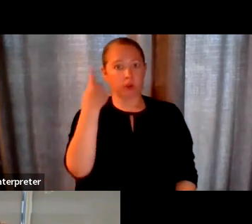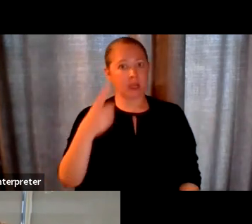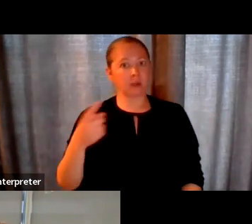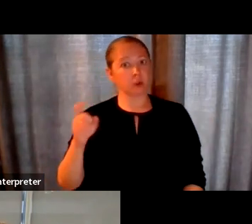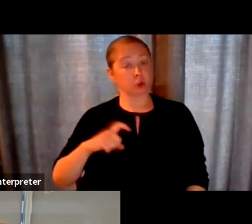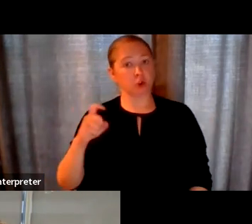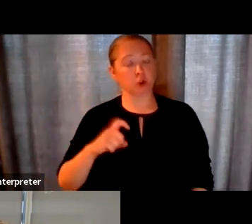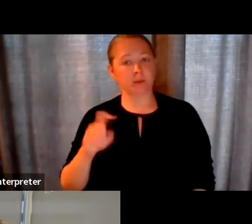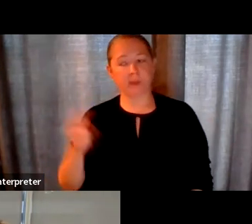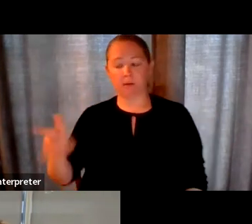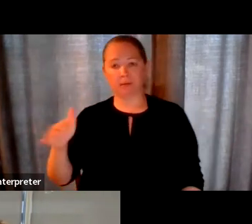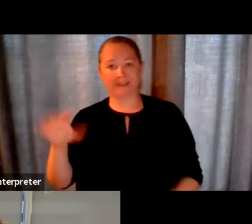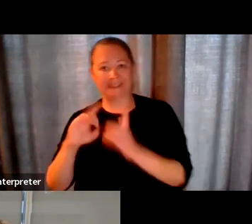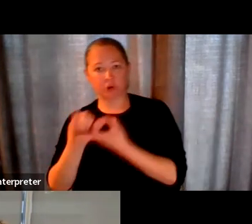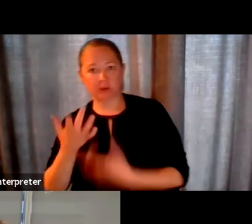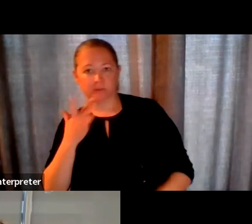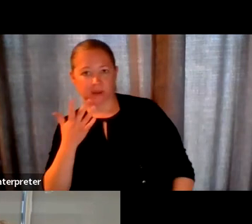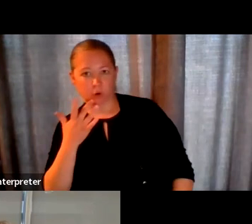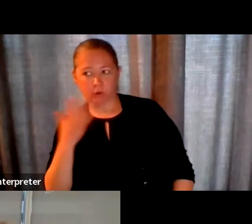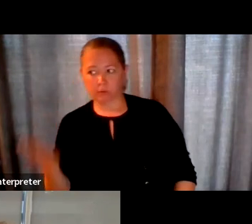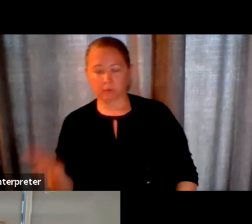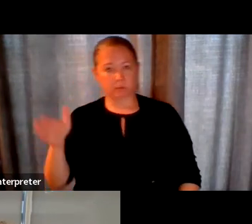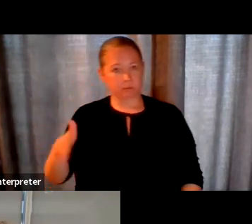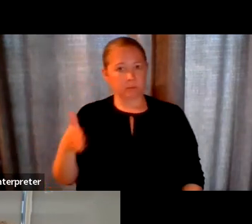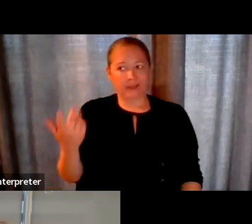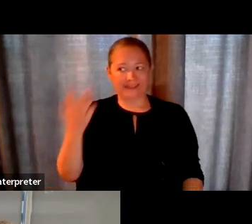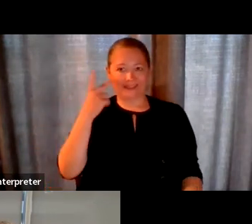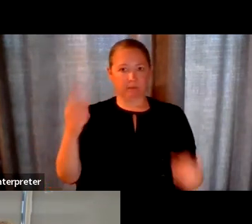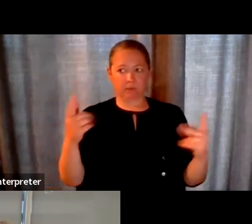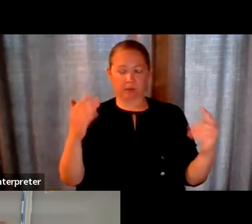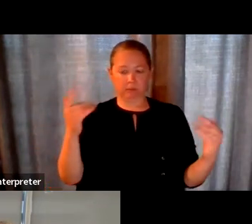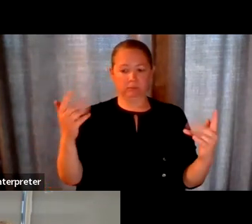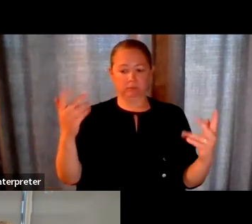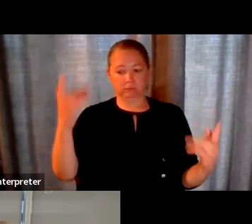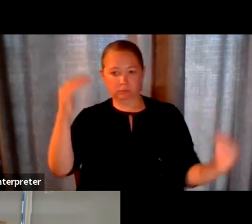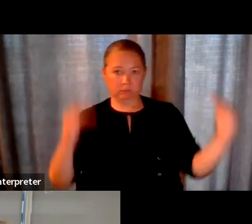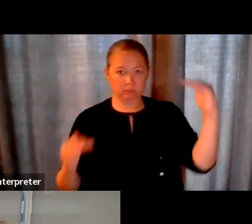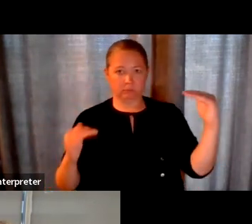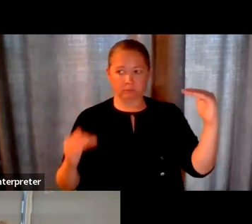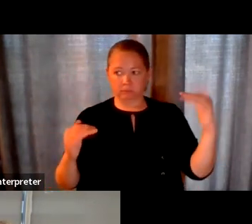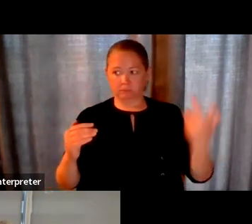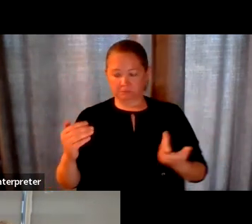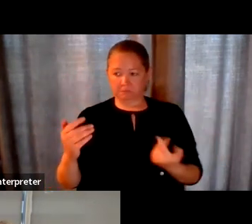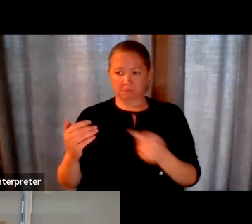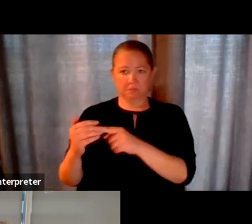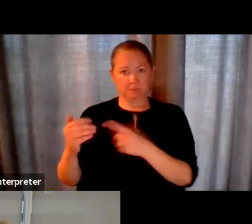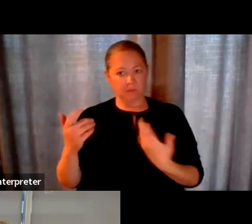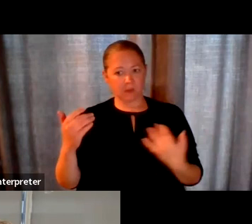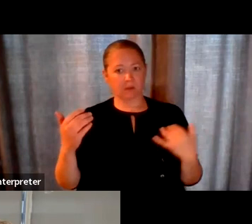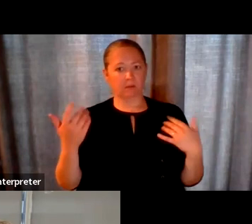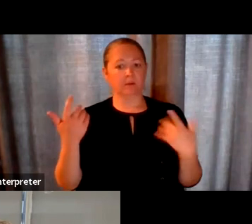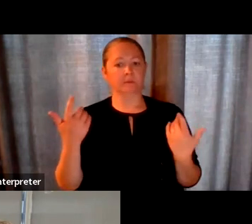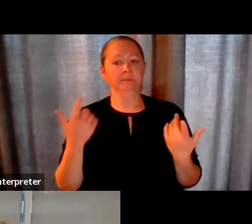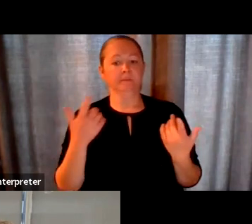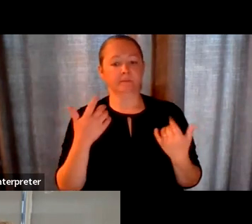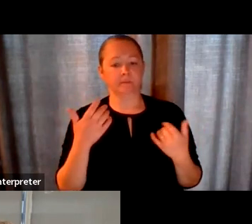district's favor. It looked like the district's interests absolutely outweighed Kennedy's. Here's what the court has previously said when evaluating